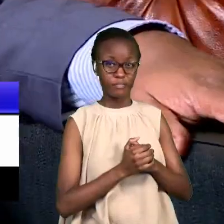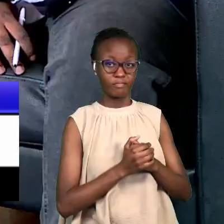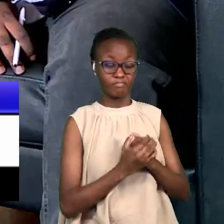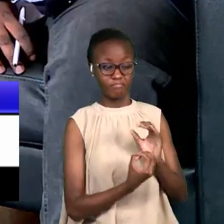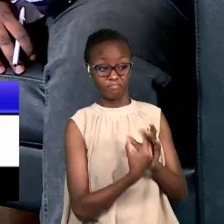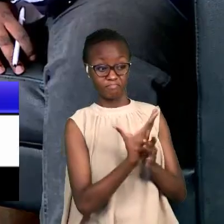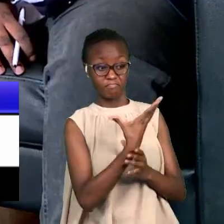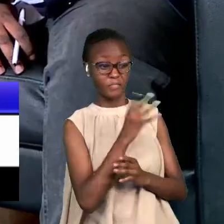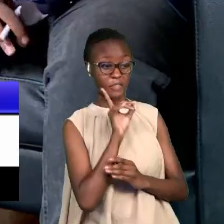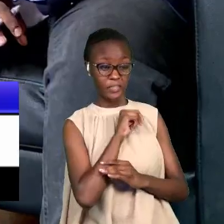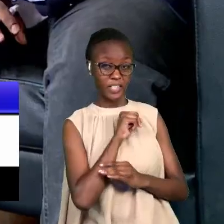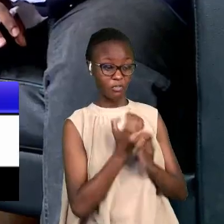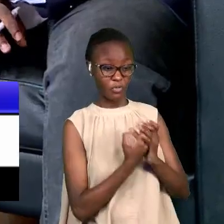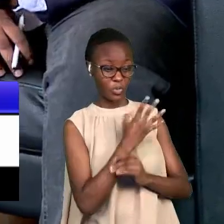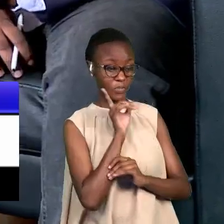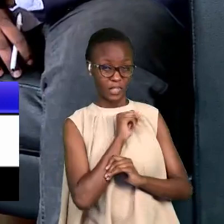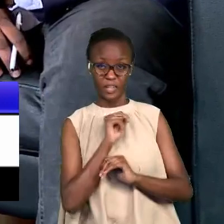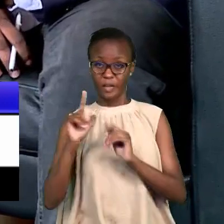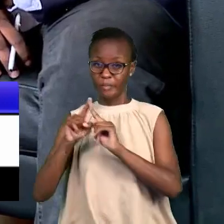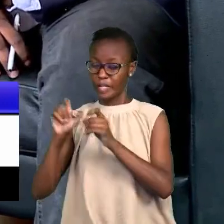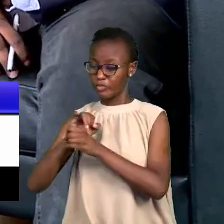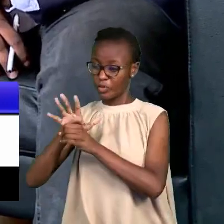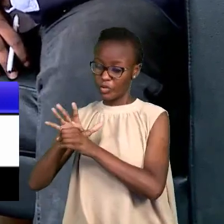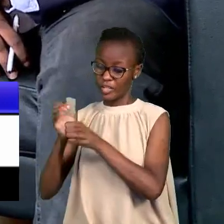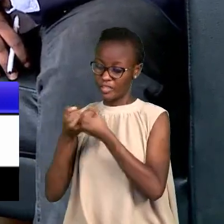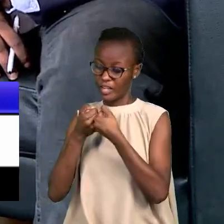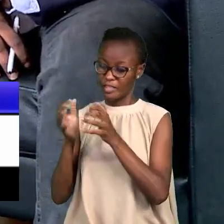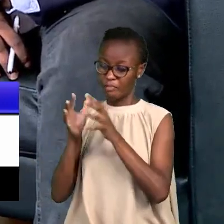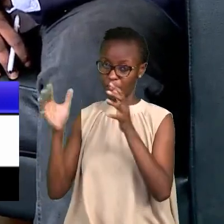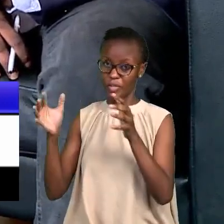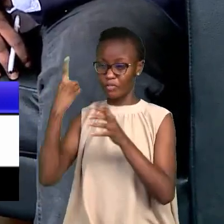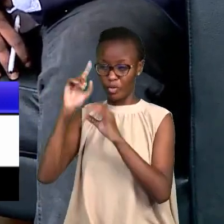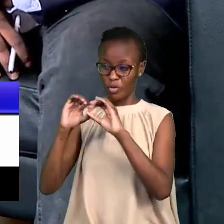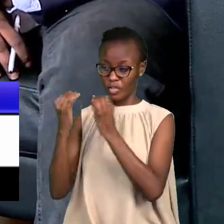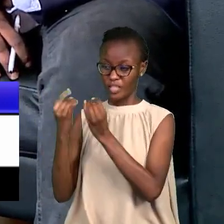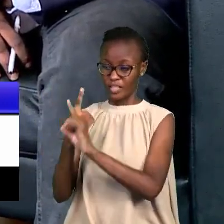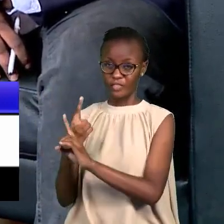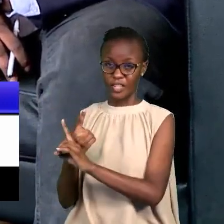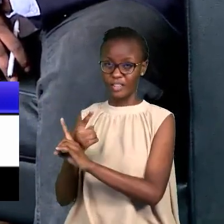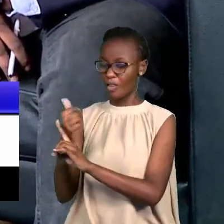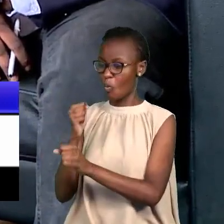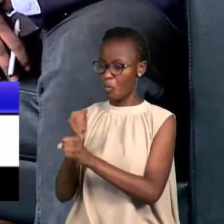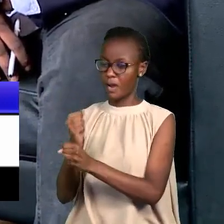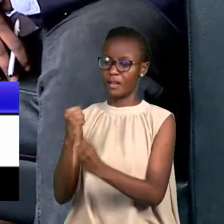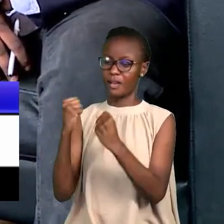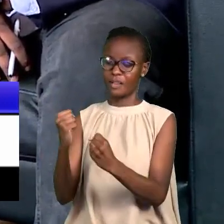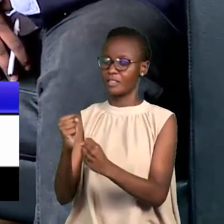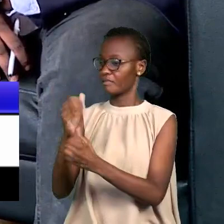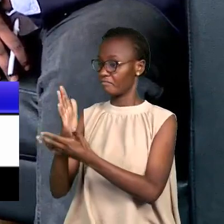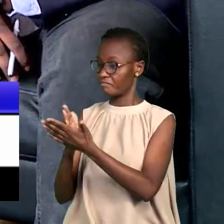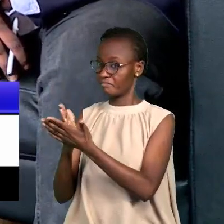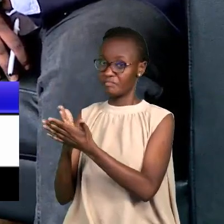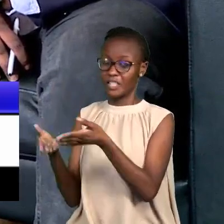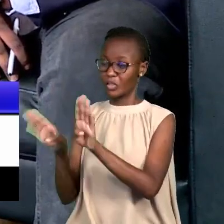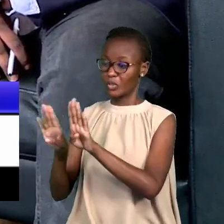grown. Yes. COVID-19 affected many organizations. Others struggled with operations. Yes. Others even shut down. How